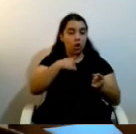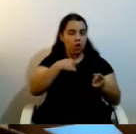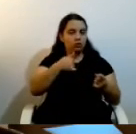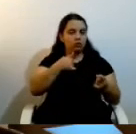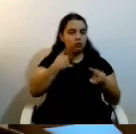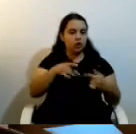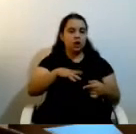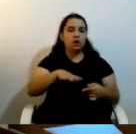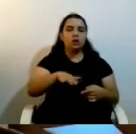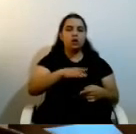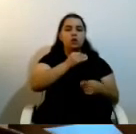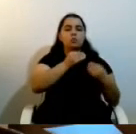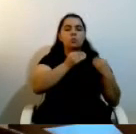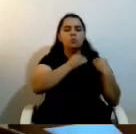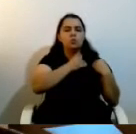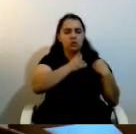our personal assistance.